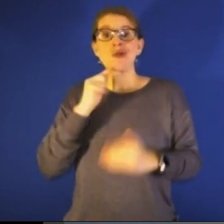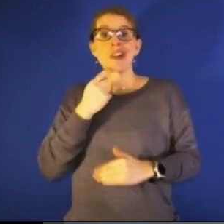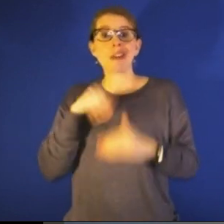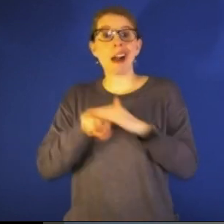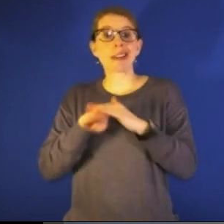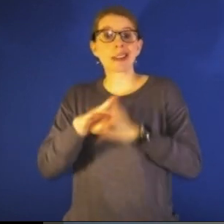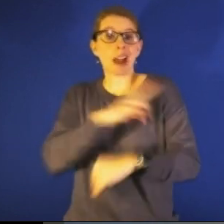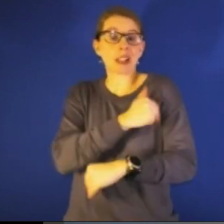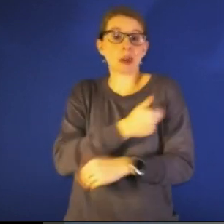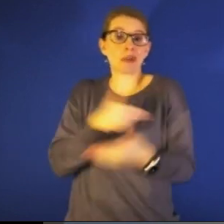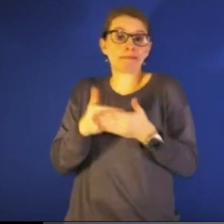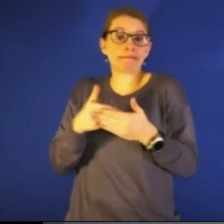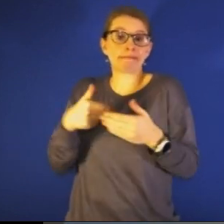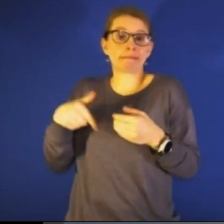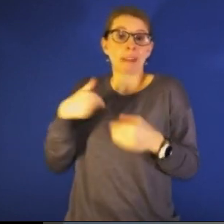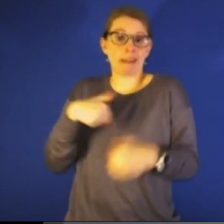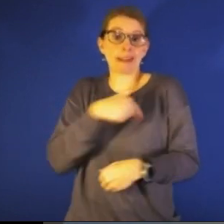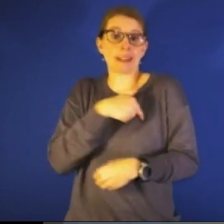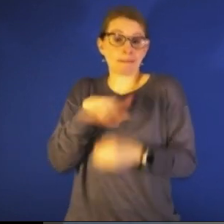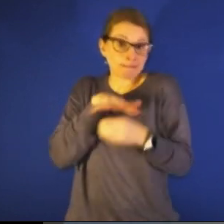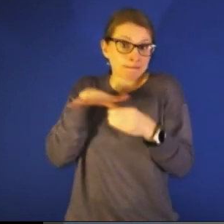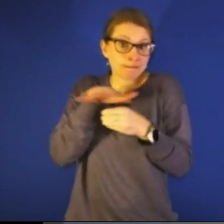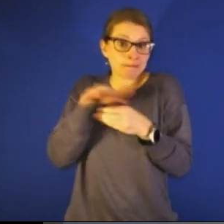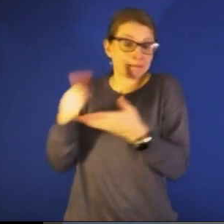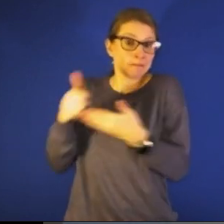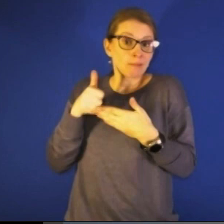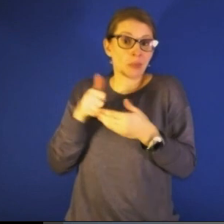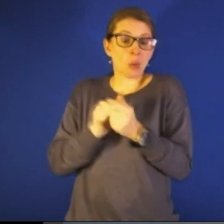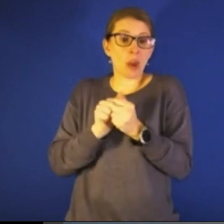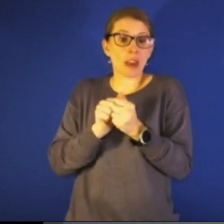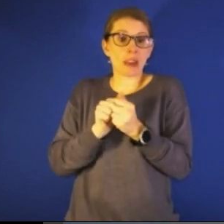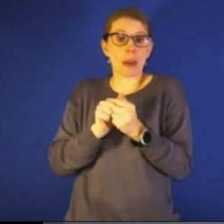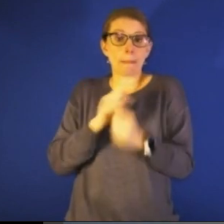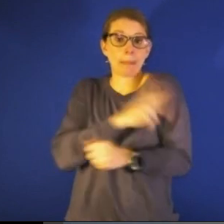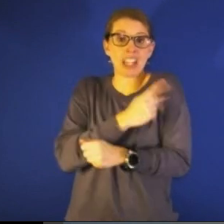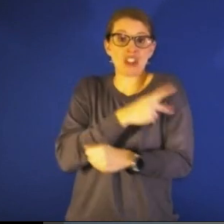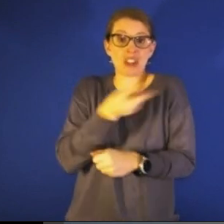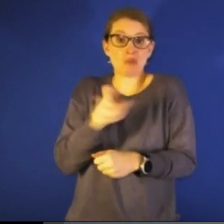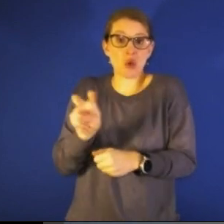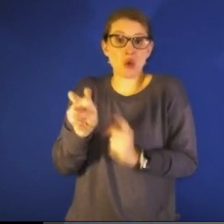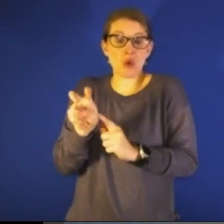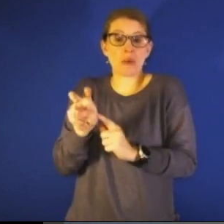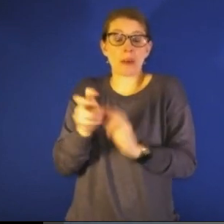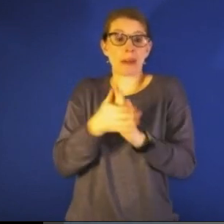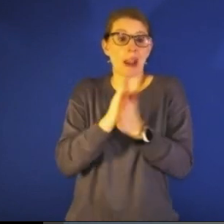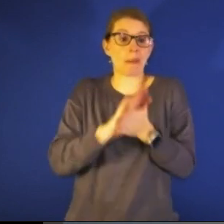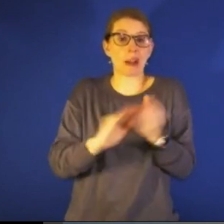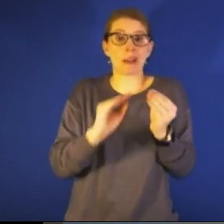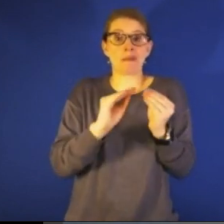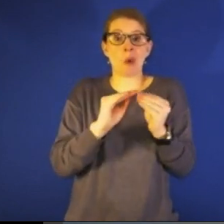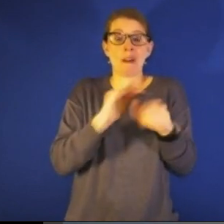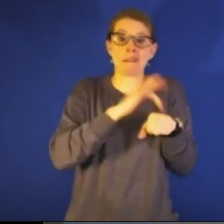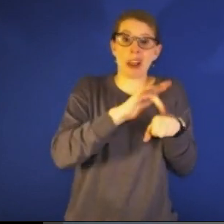hospitals around us who've helped us with moving patients and creating room and space here so that we can get some things done.